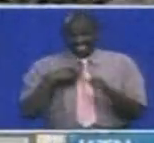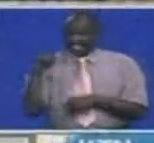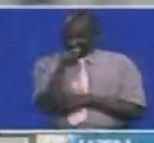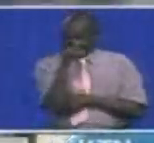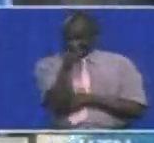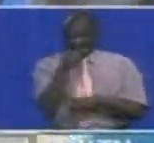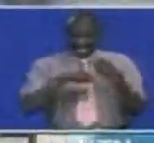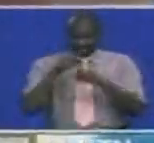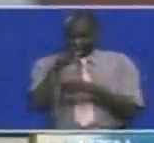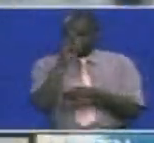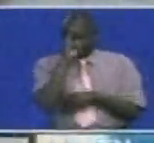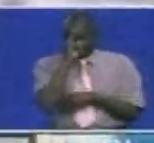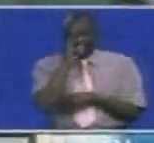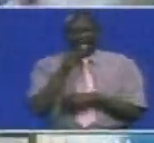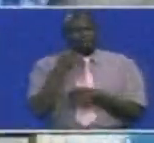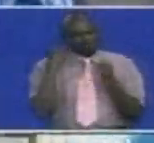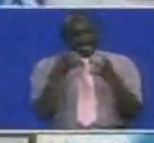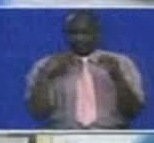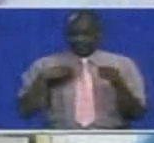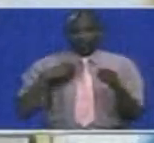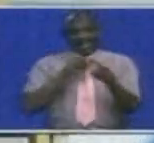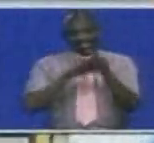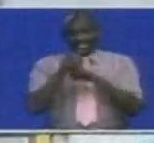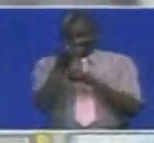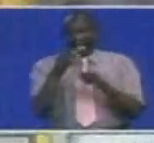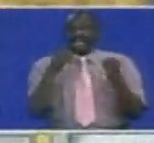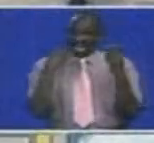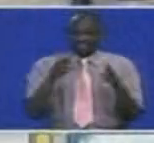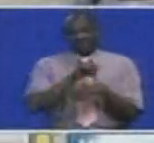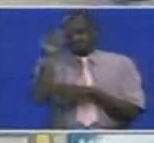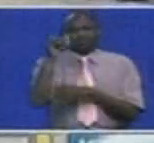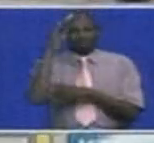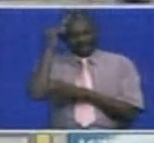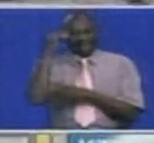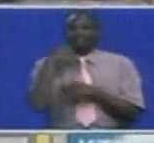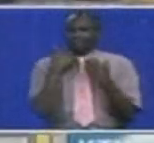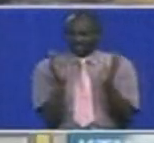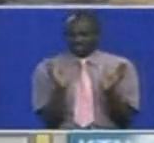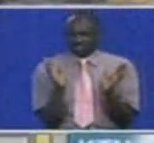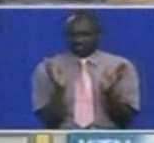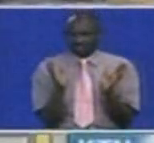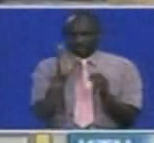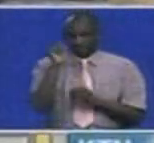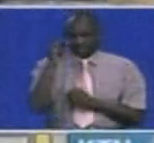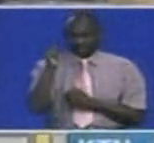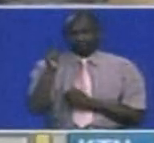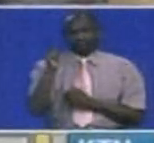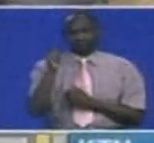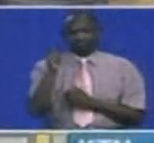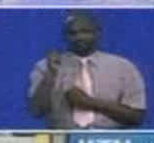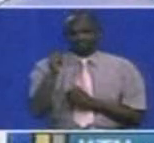where hundreds have since been arrested and some have already been deported to Somalia. Ben Kitili, KTN.